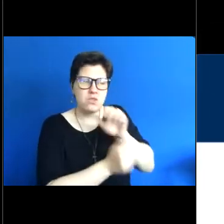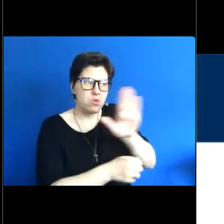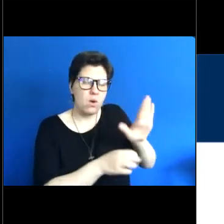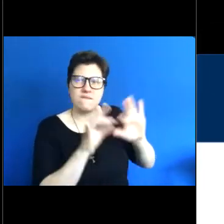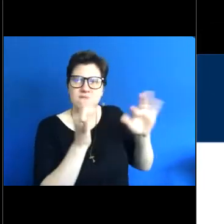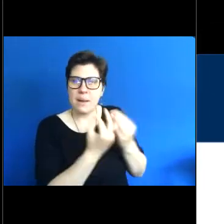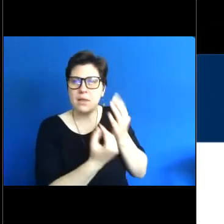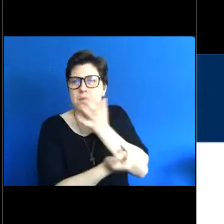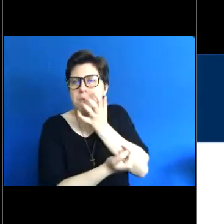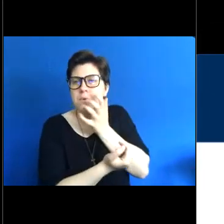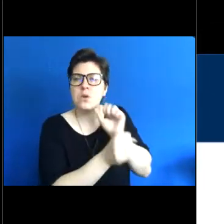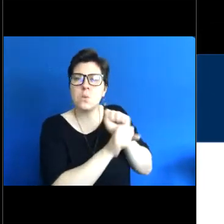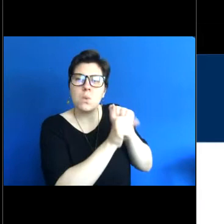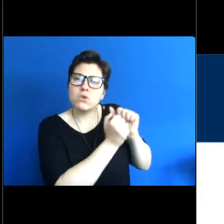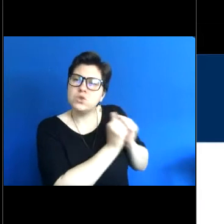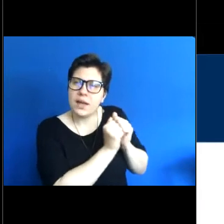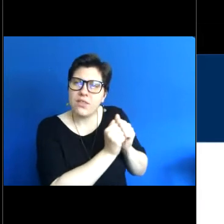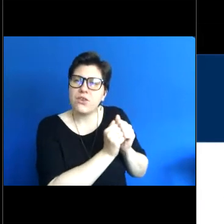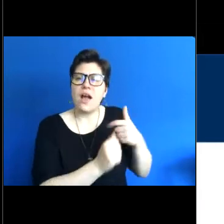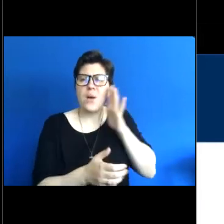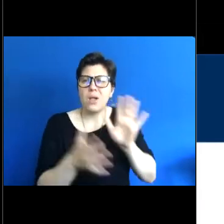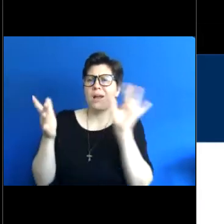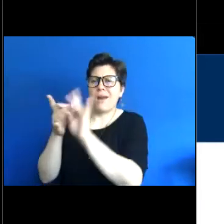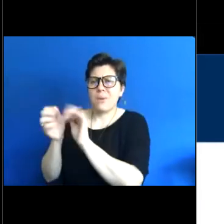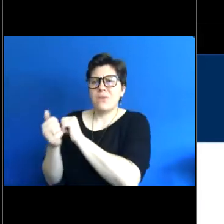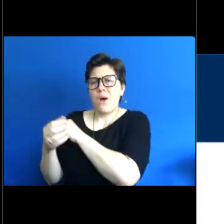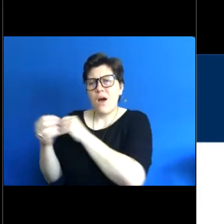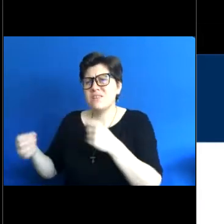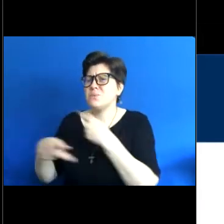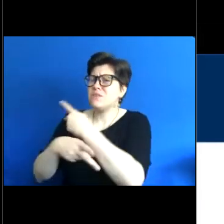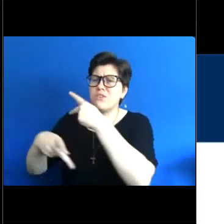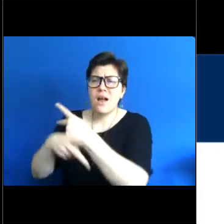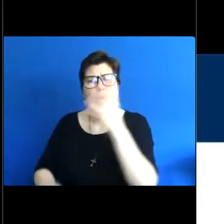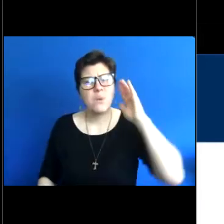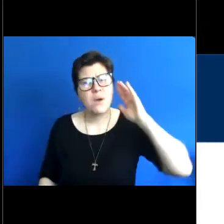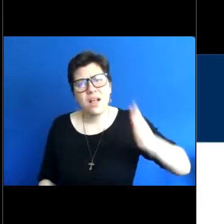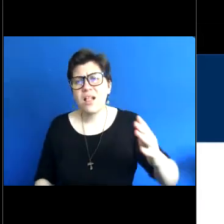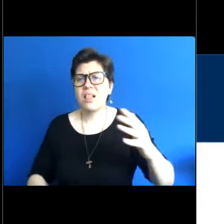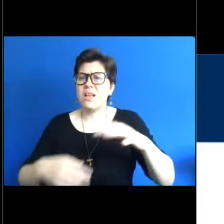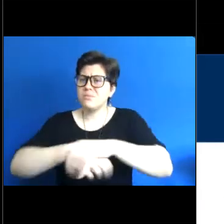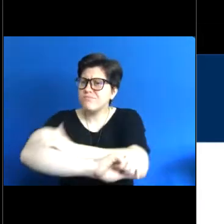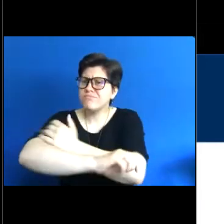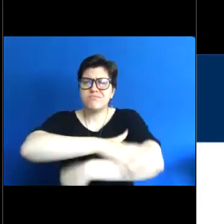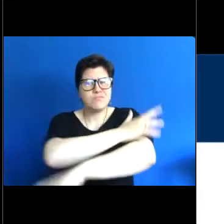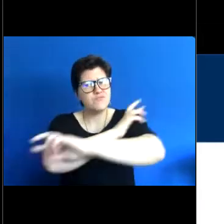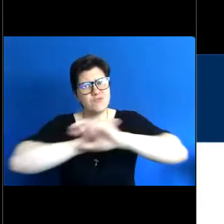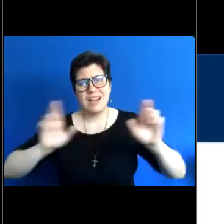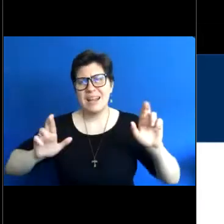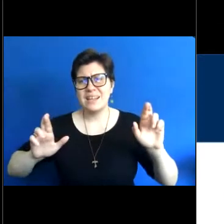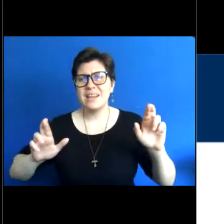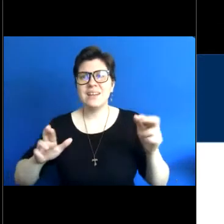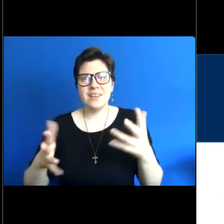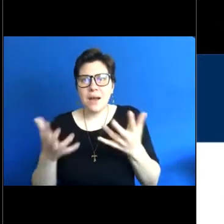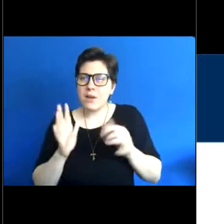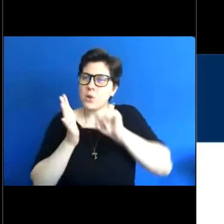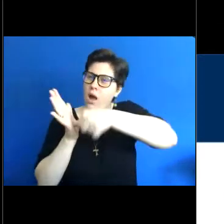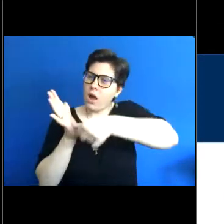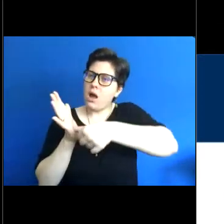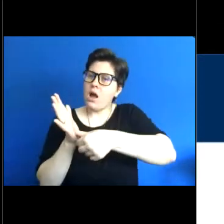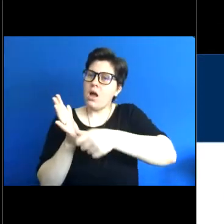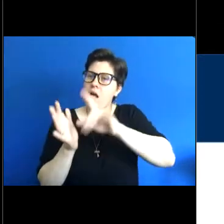so let's work together. Let me connect with the office. Let's try to figure this out. And I just want to just really highlight that for all of